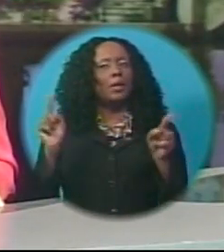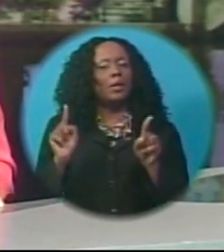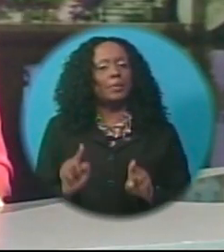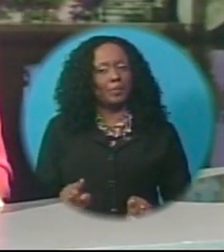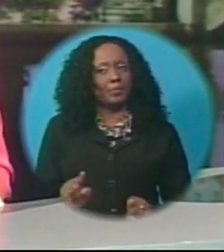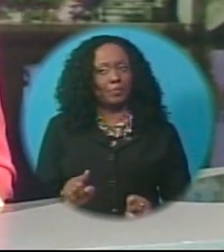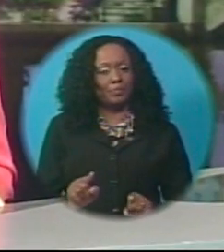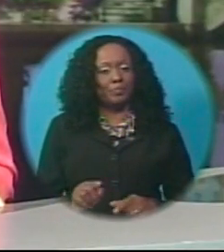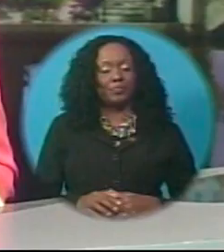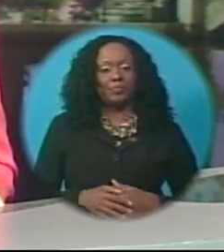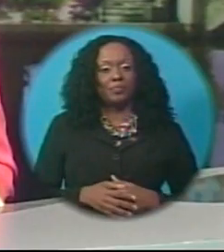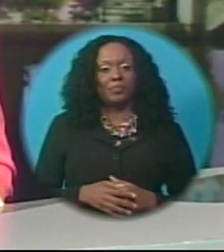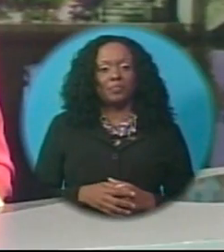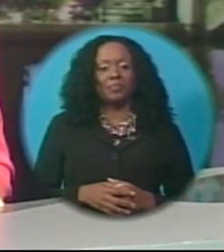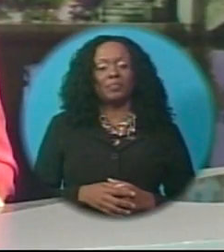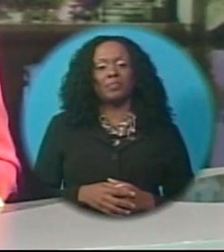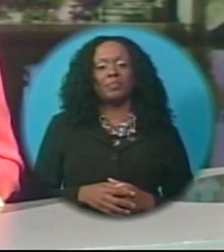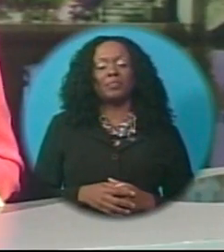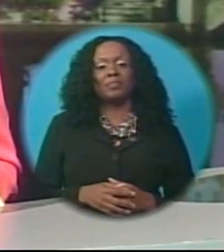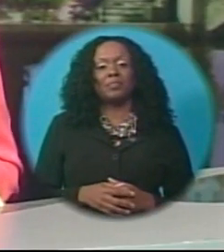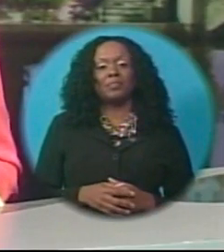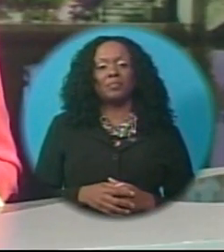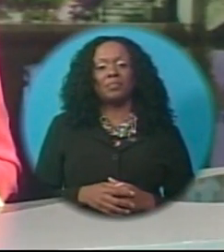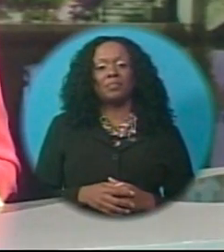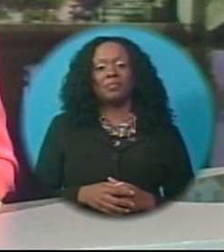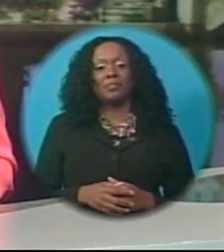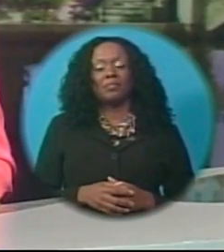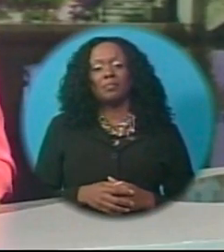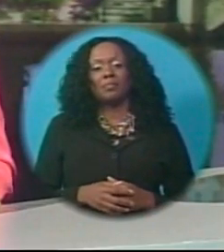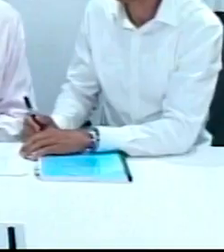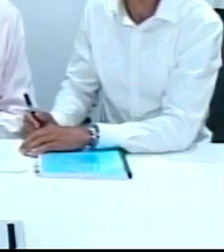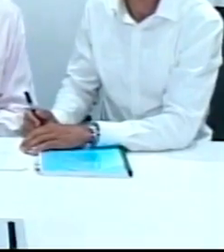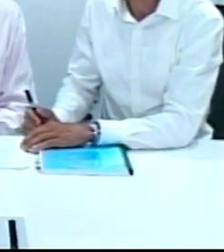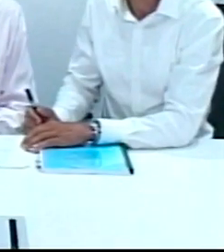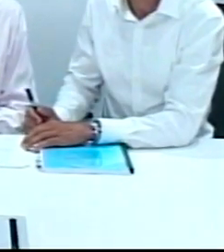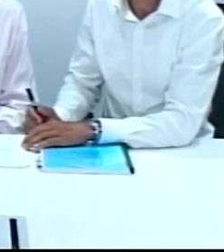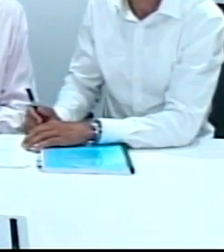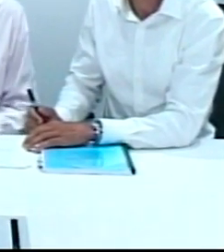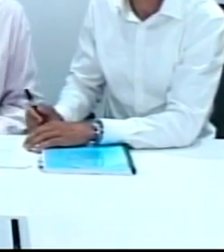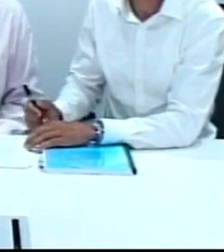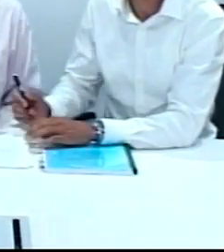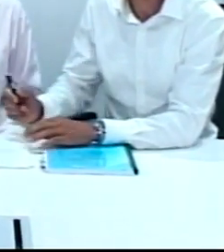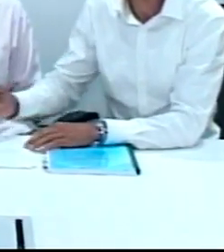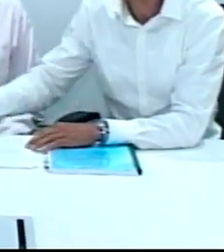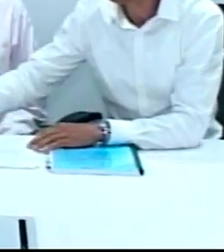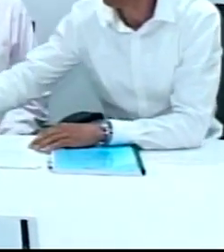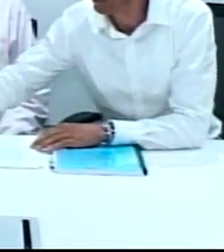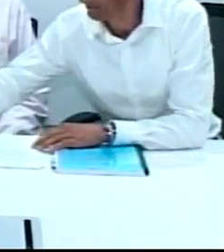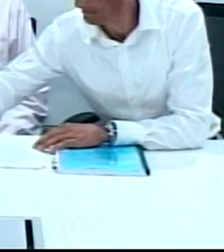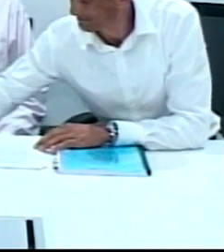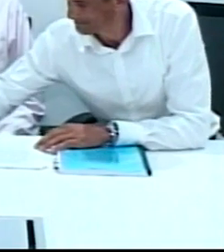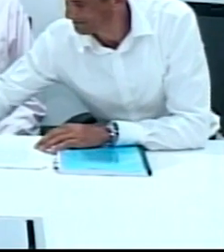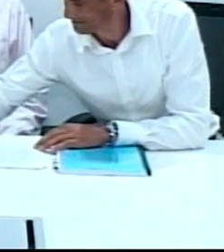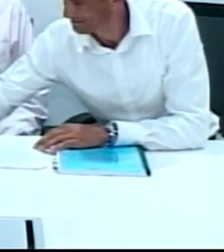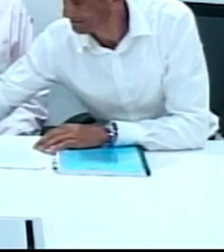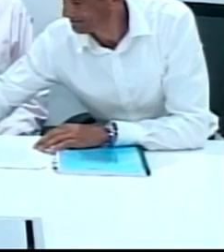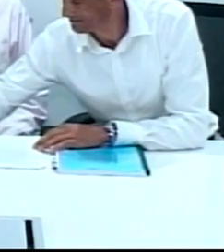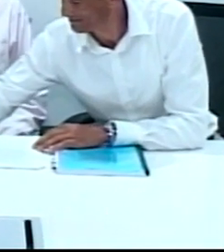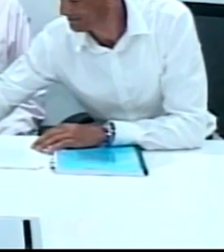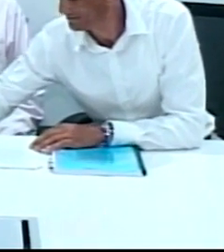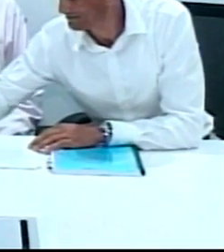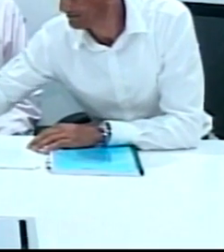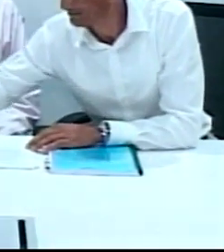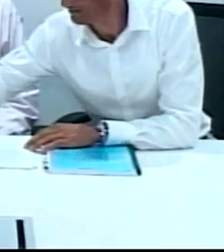one step closer to being a reality. Earlier today, principals to the $100 million project signed the paperwork to cement